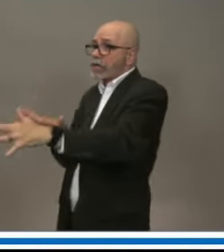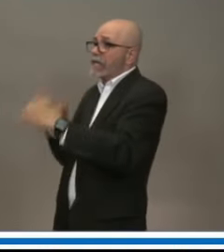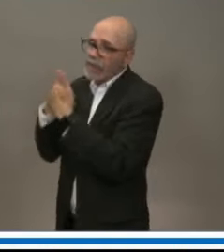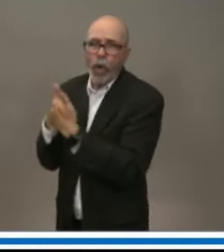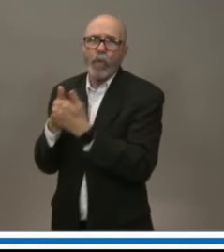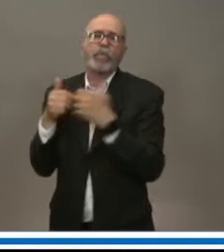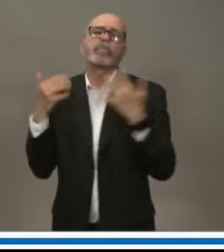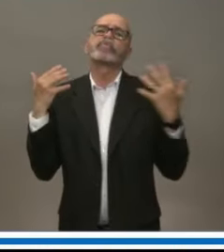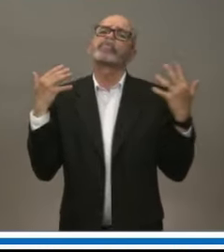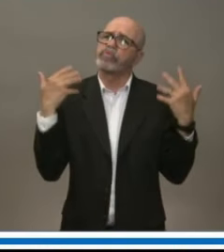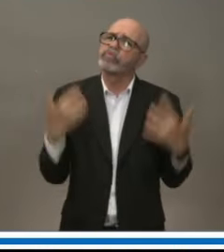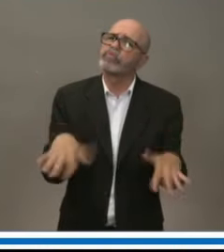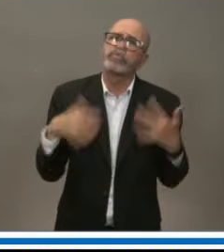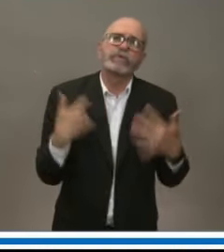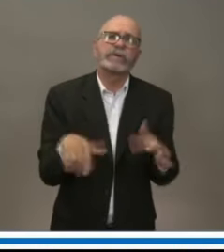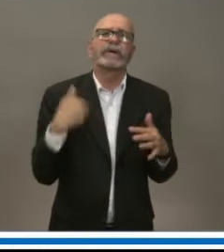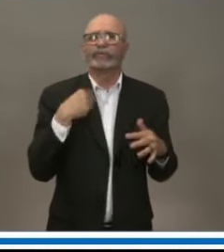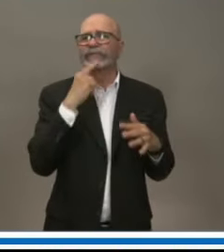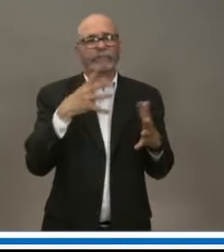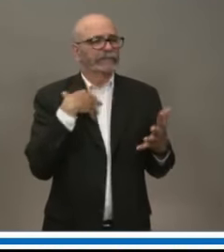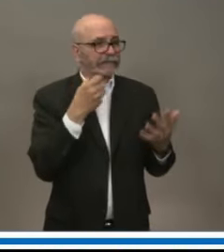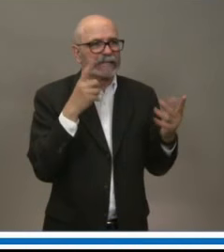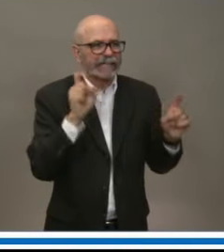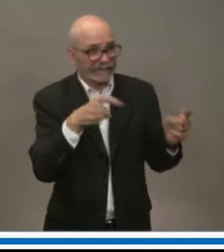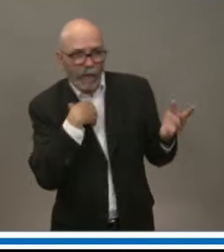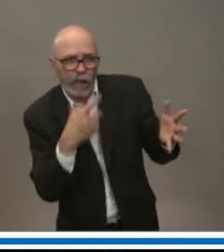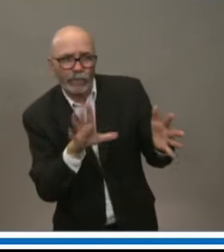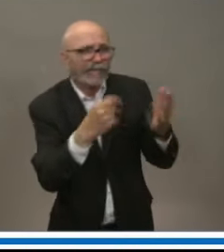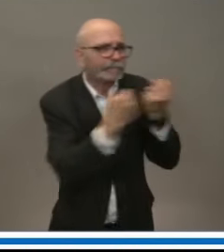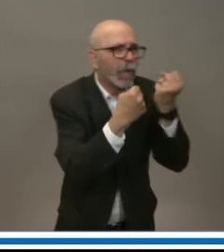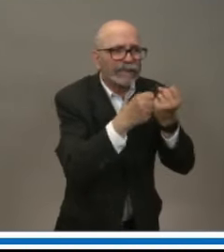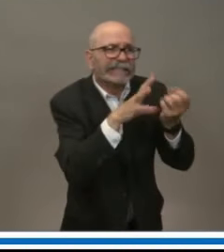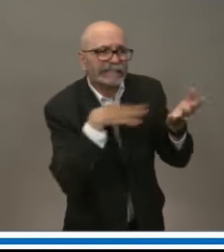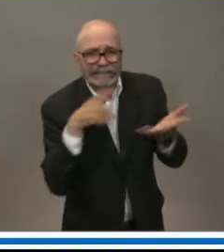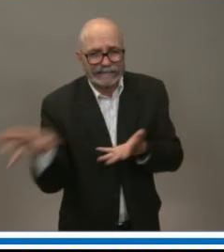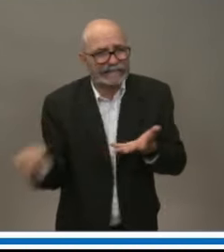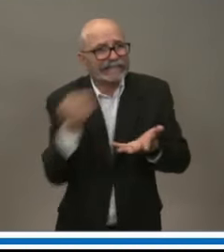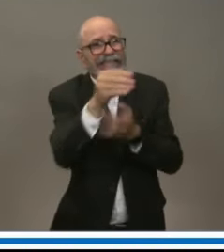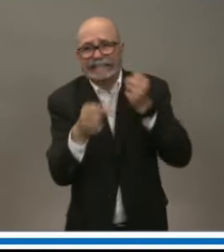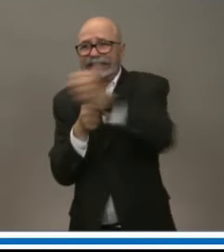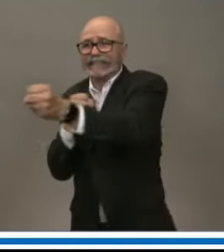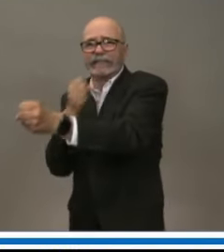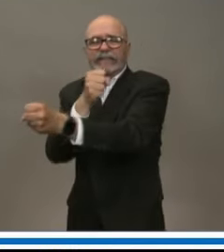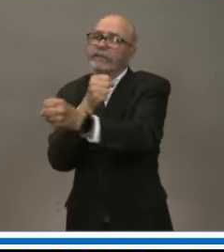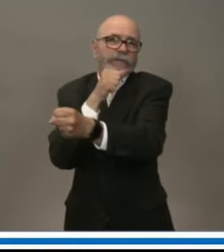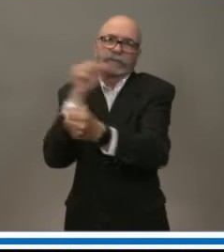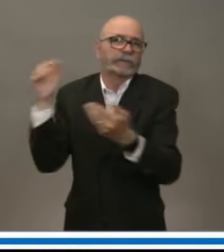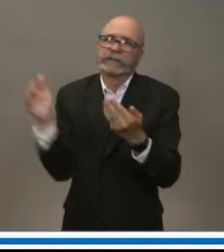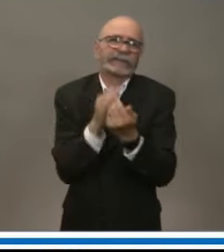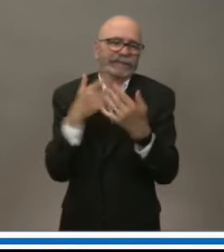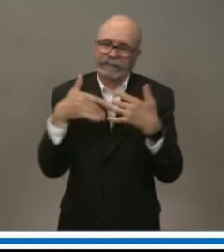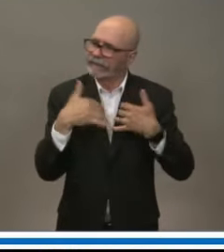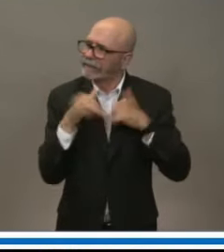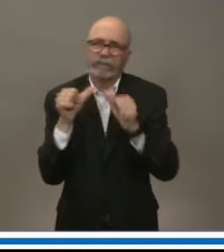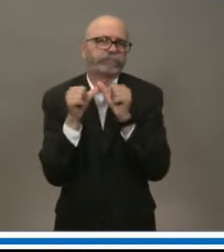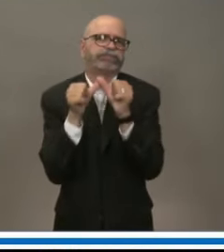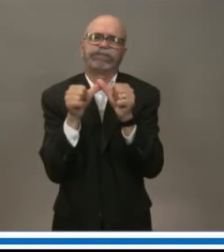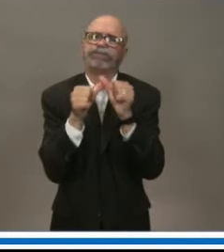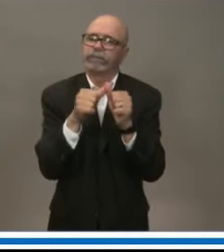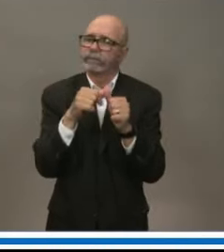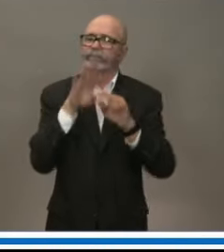by staff from other parts of the healthcare system? It is an ongoing challenge, but I think working as a system and being